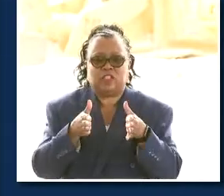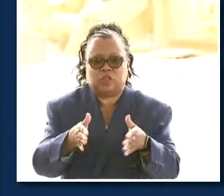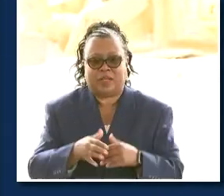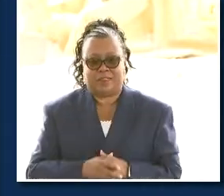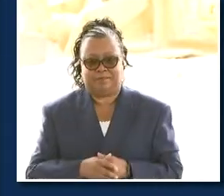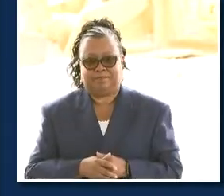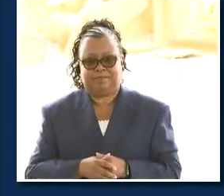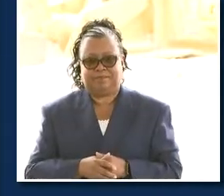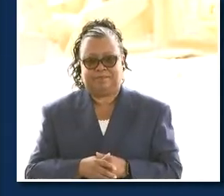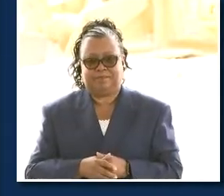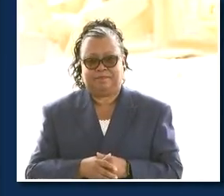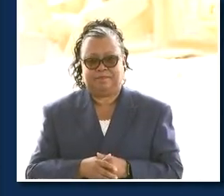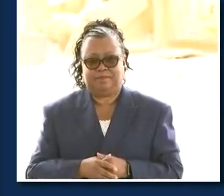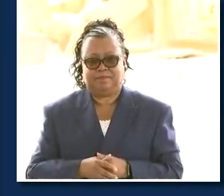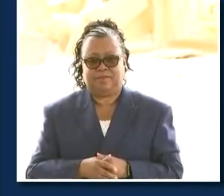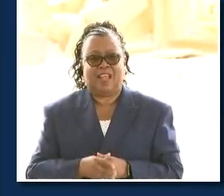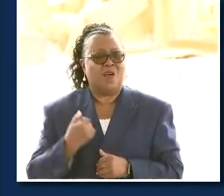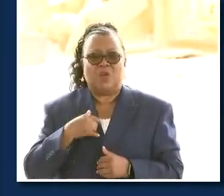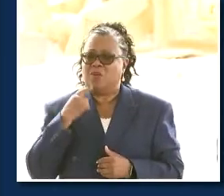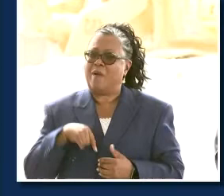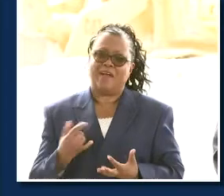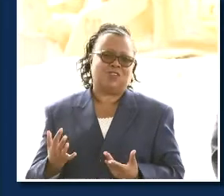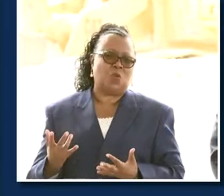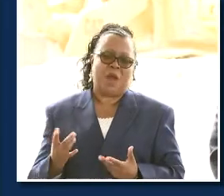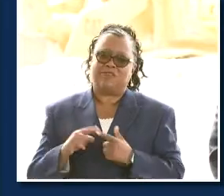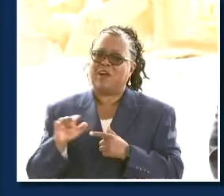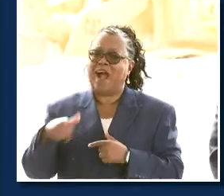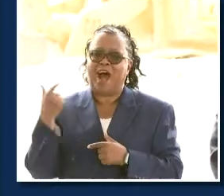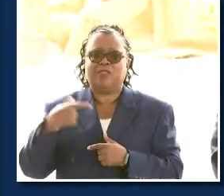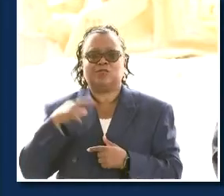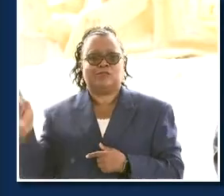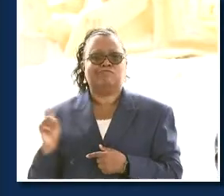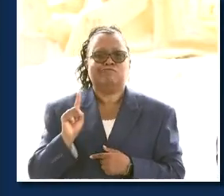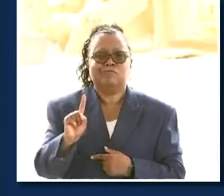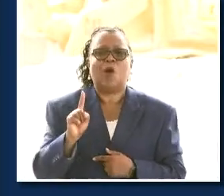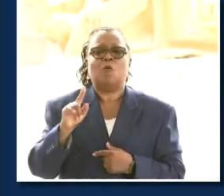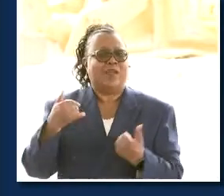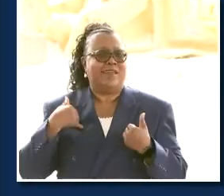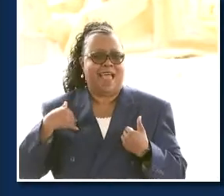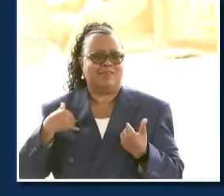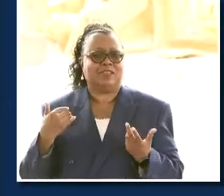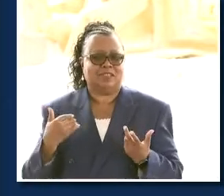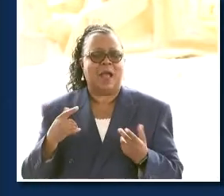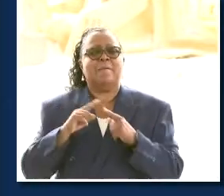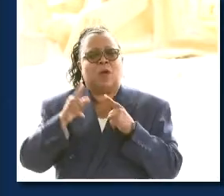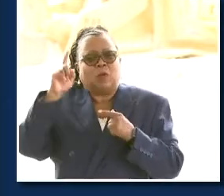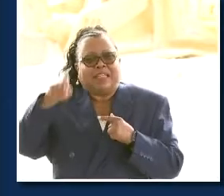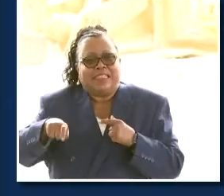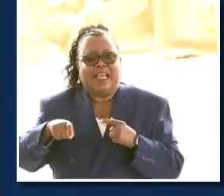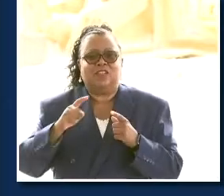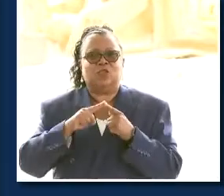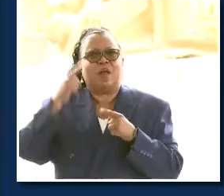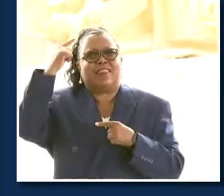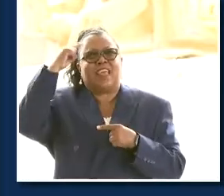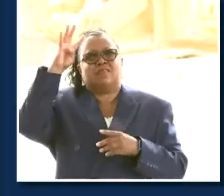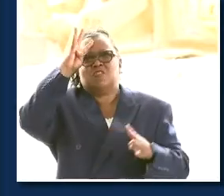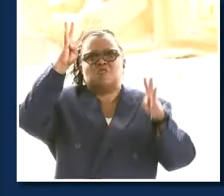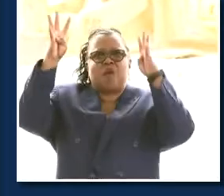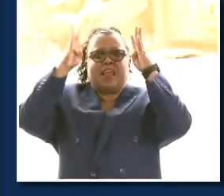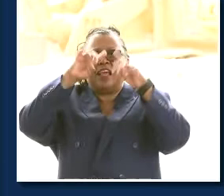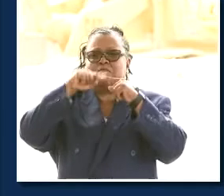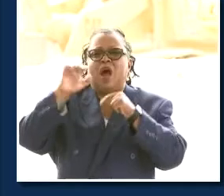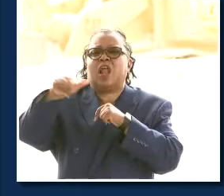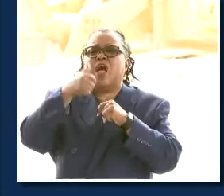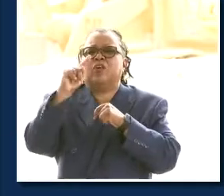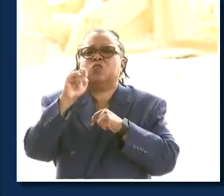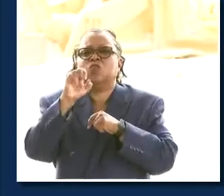streets. And we don't have to wait for others to step up, and we haven't. But we need to think creatively about